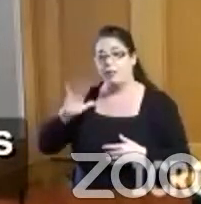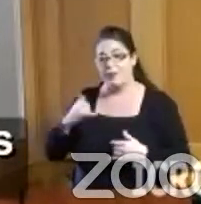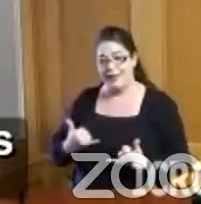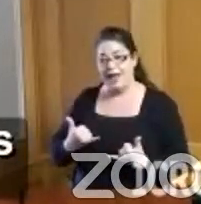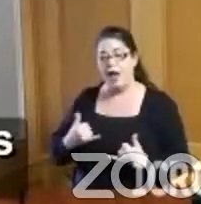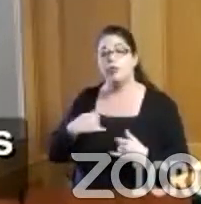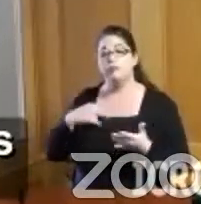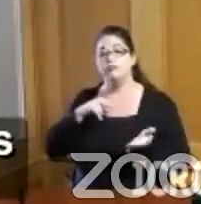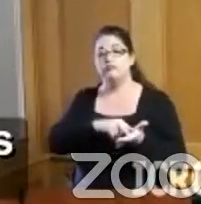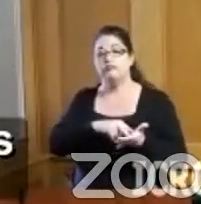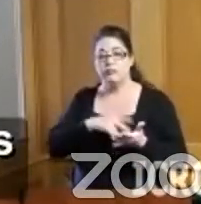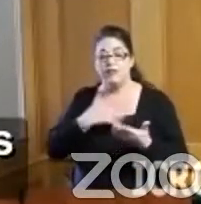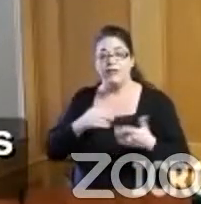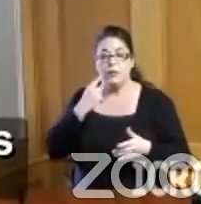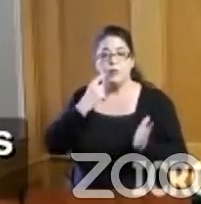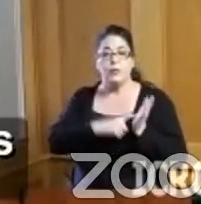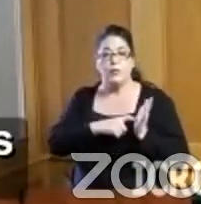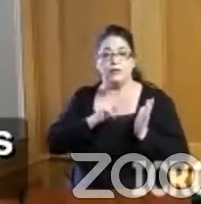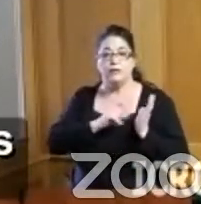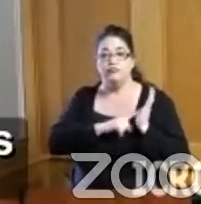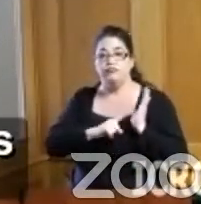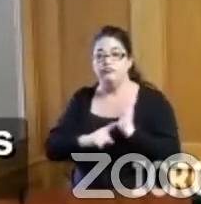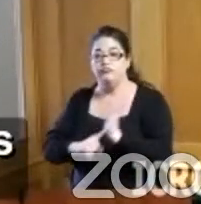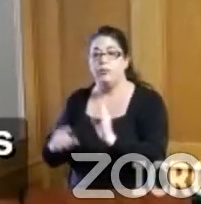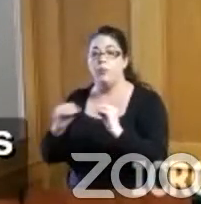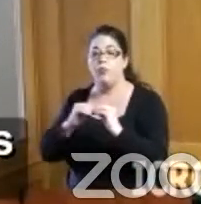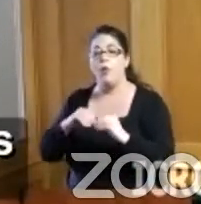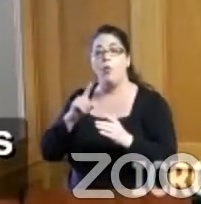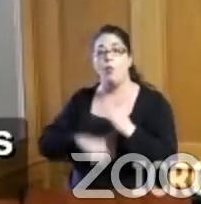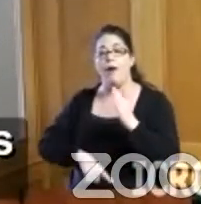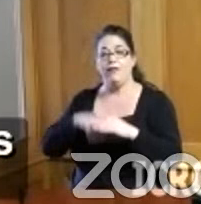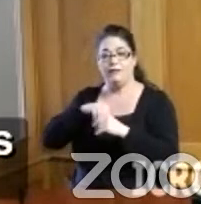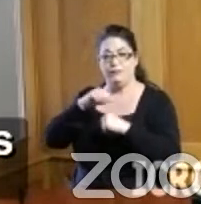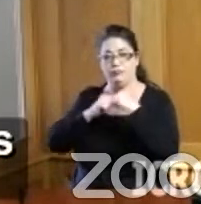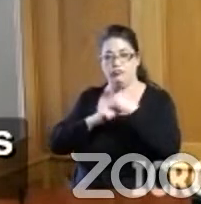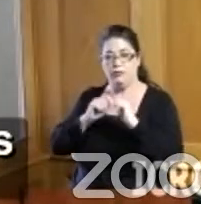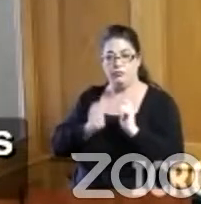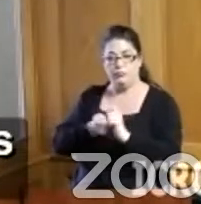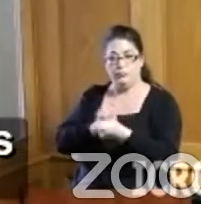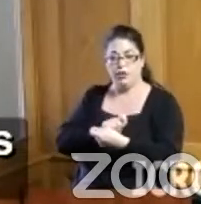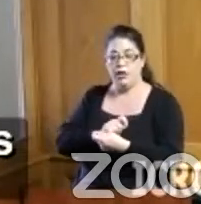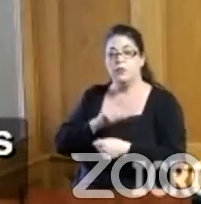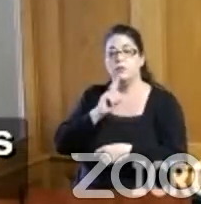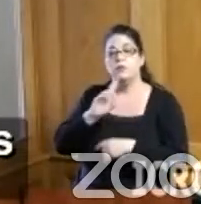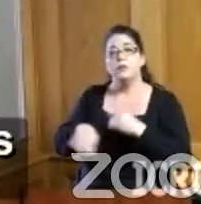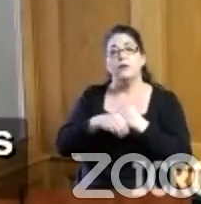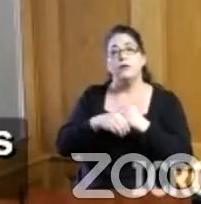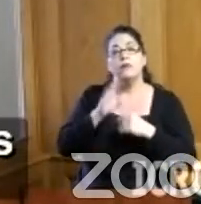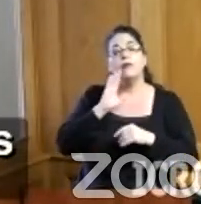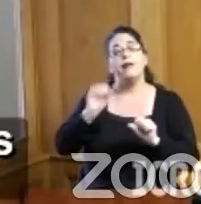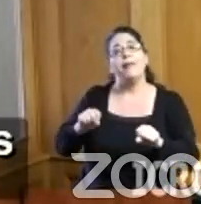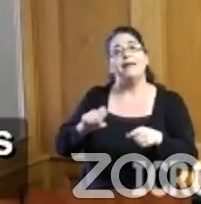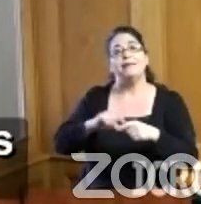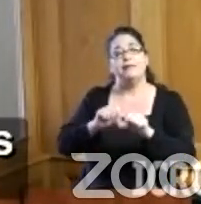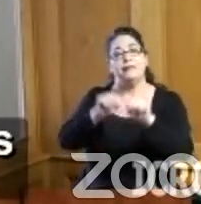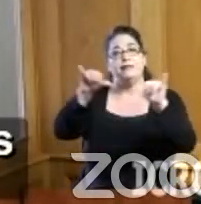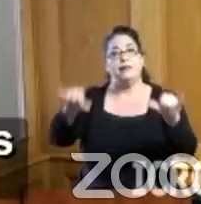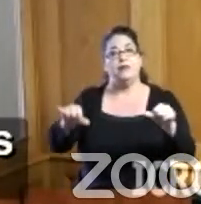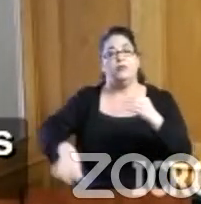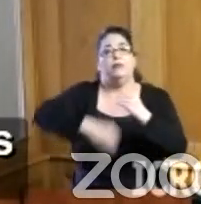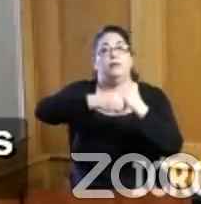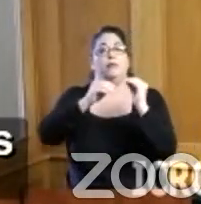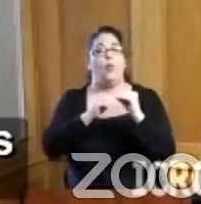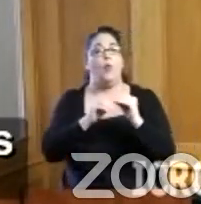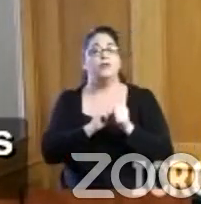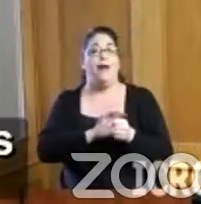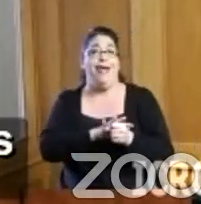also looking at the existing infrastructure and what needs to be changed to increase capacity within the system so you